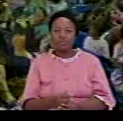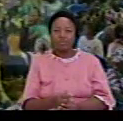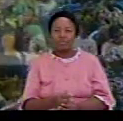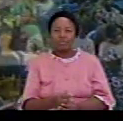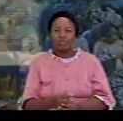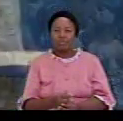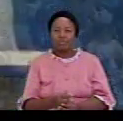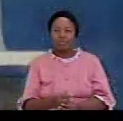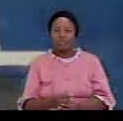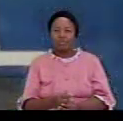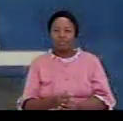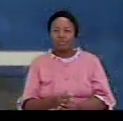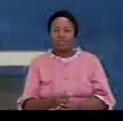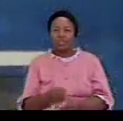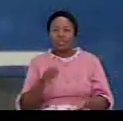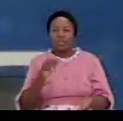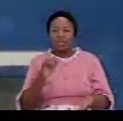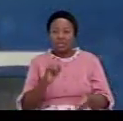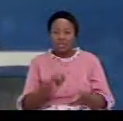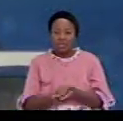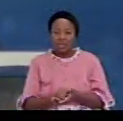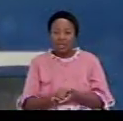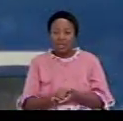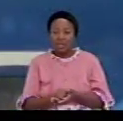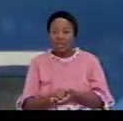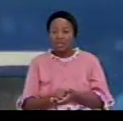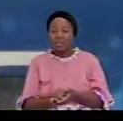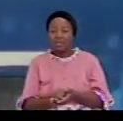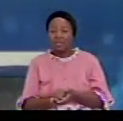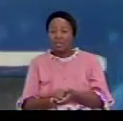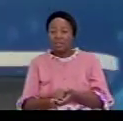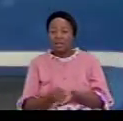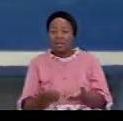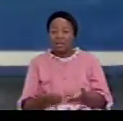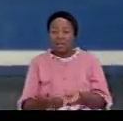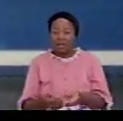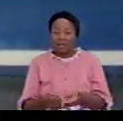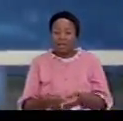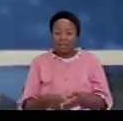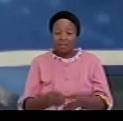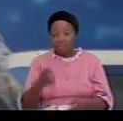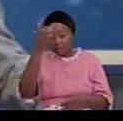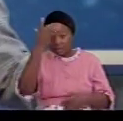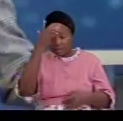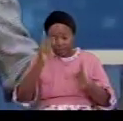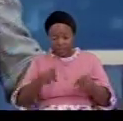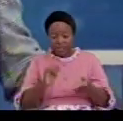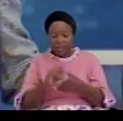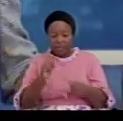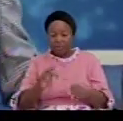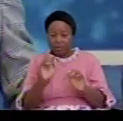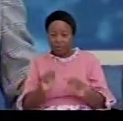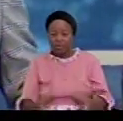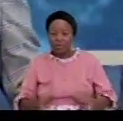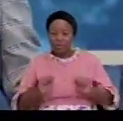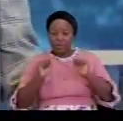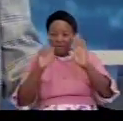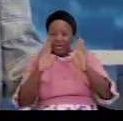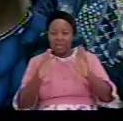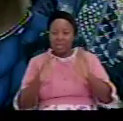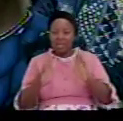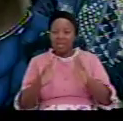That patient that will surrender herself, himself to the doctor believes in that